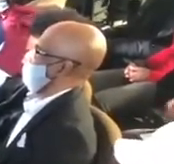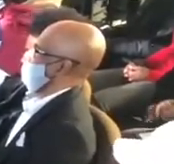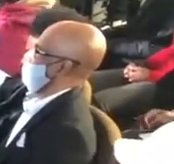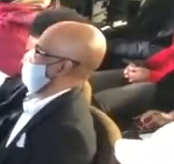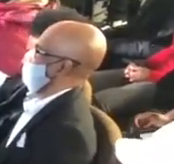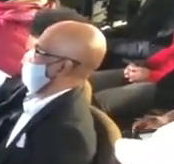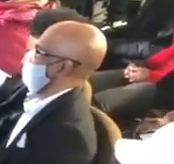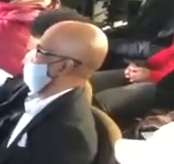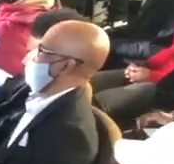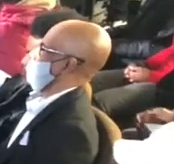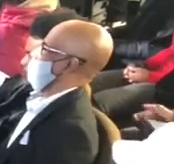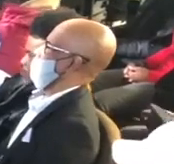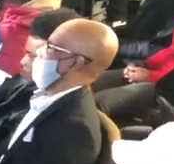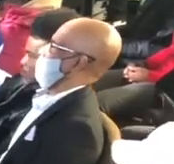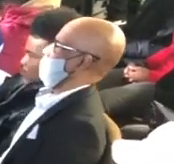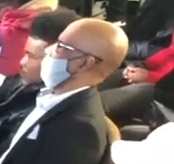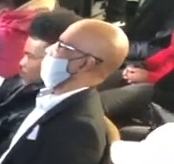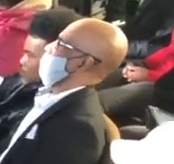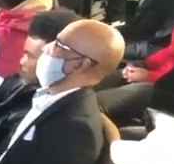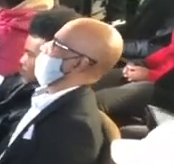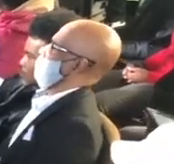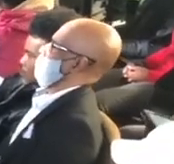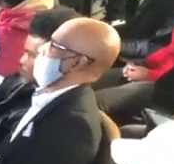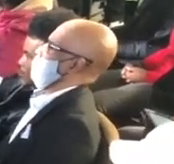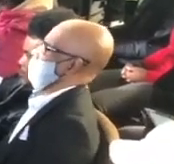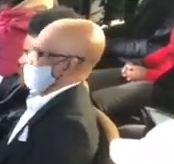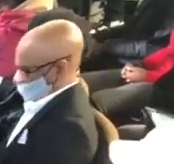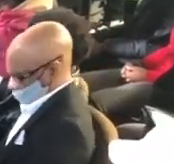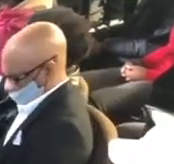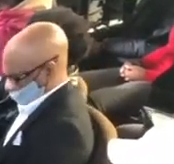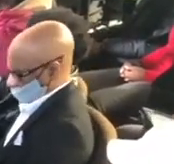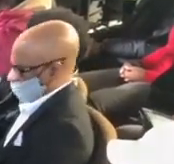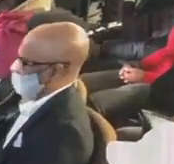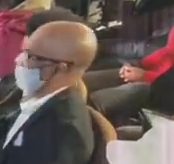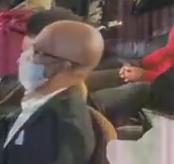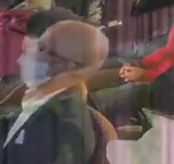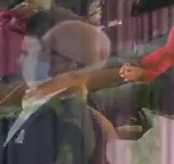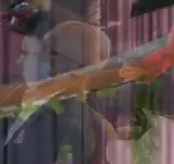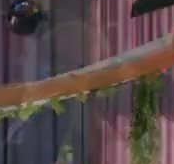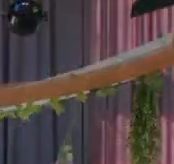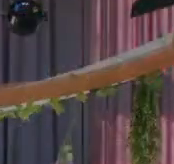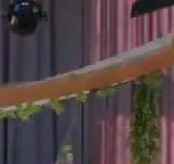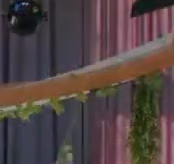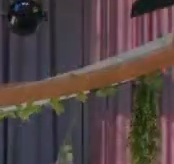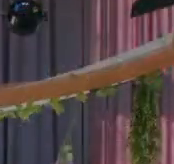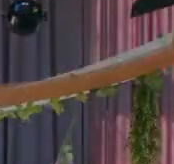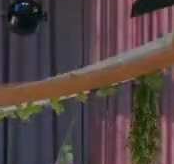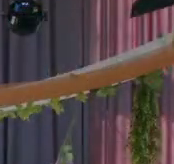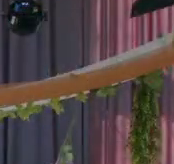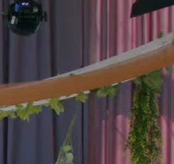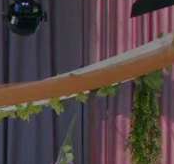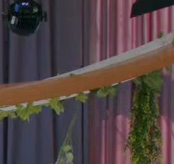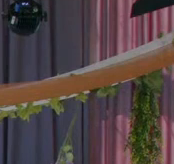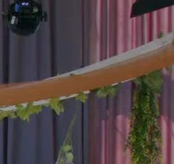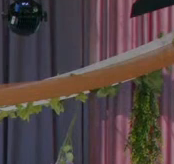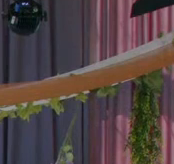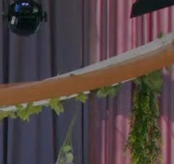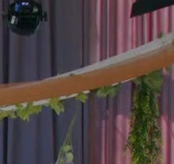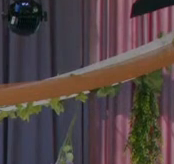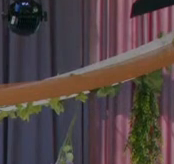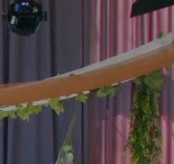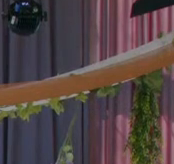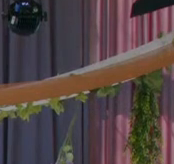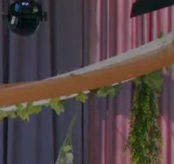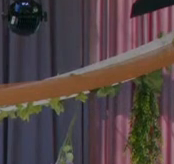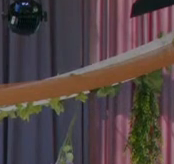God. So Philip goes, and he goes to this desert place. He has no idea why God has called him